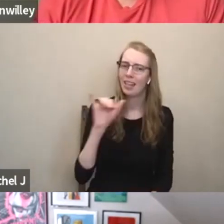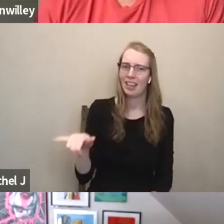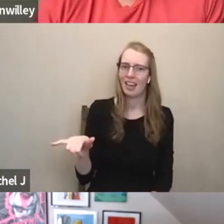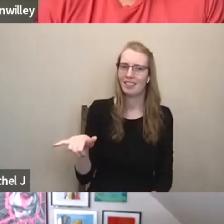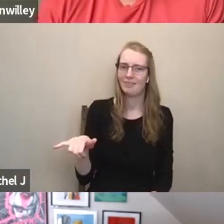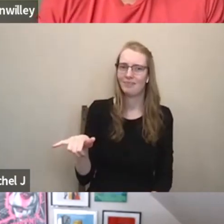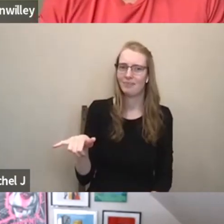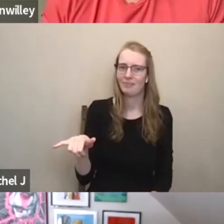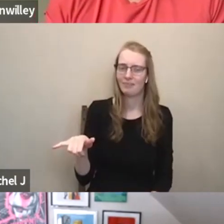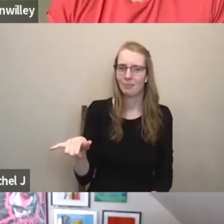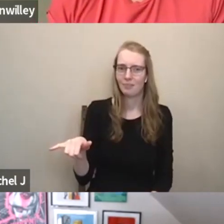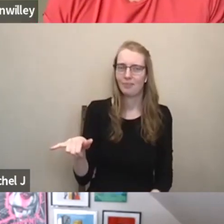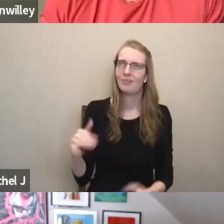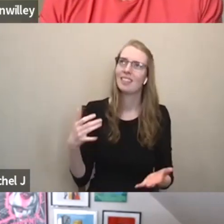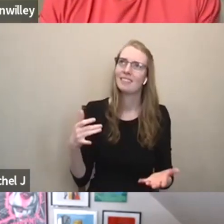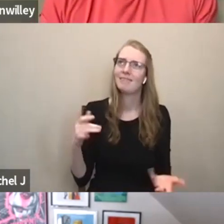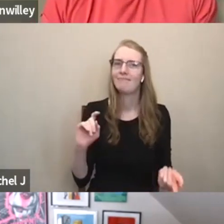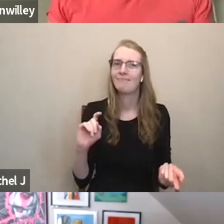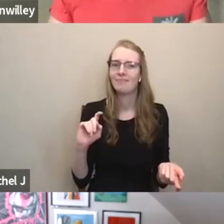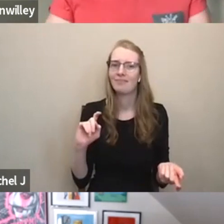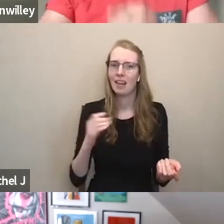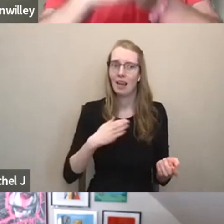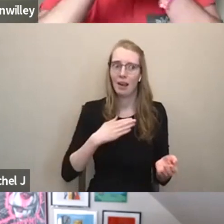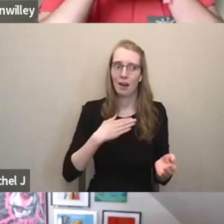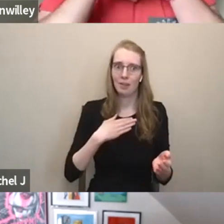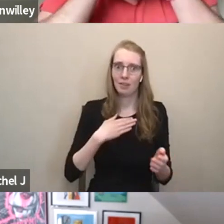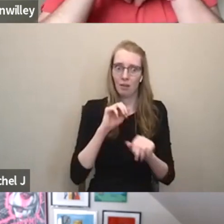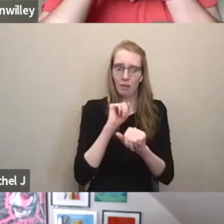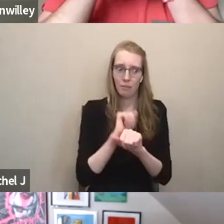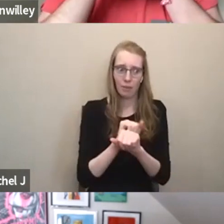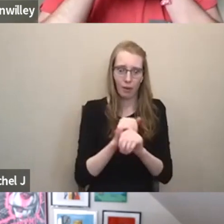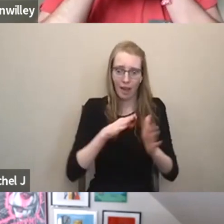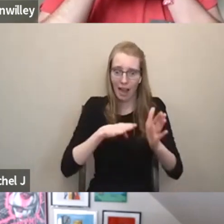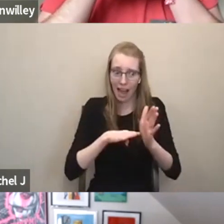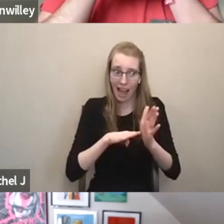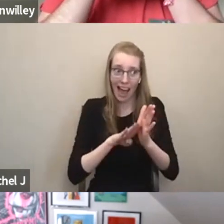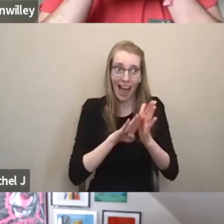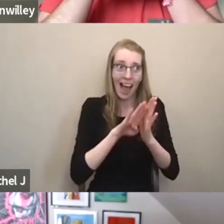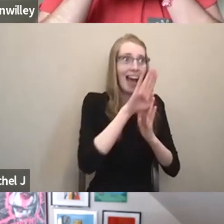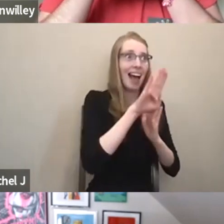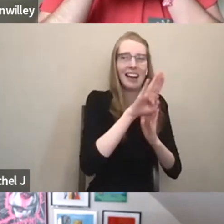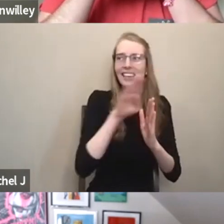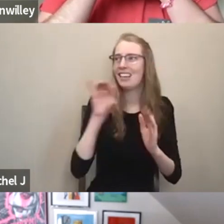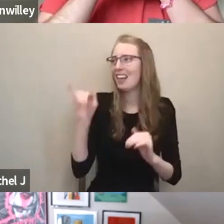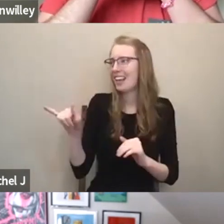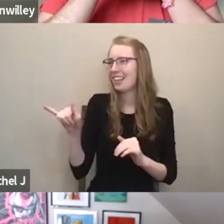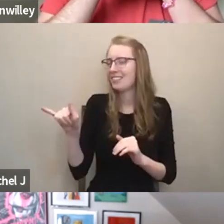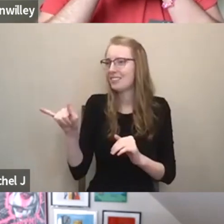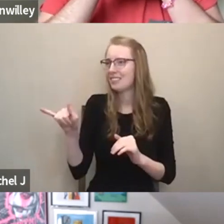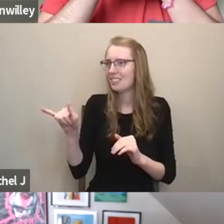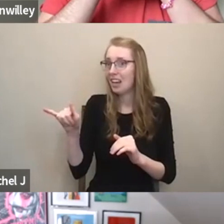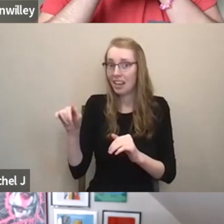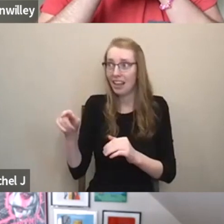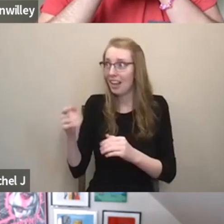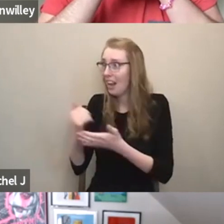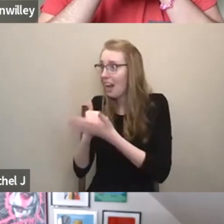my career was developing. It changed how frequently I met and made connections